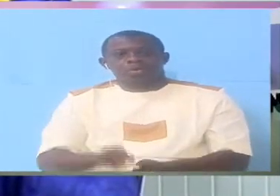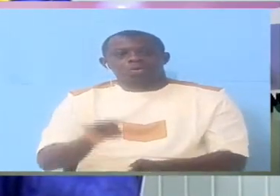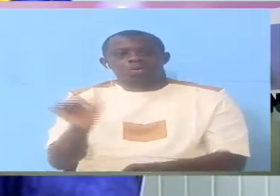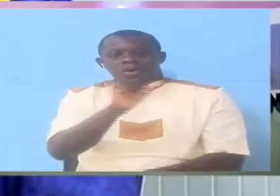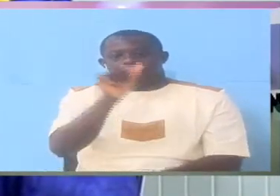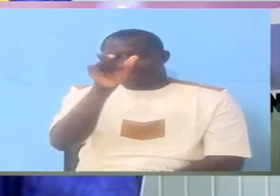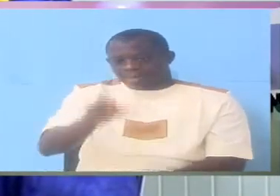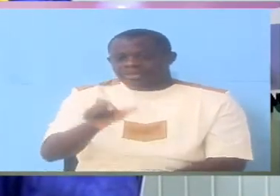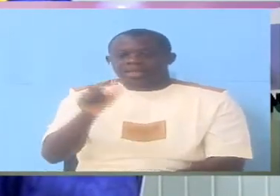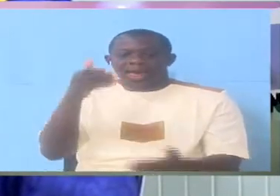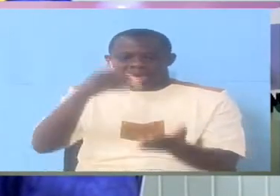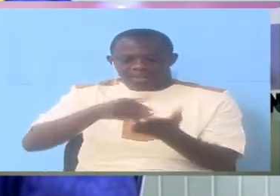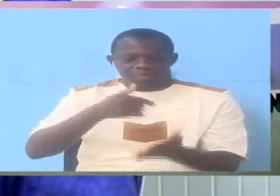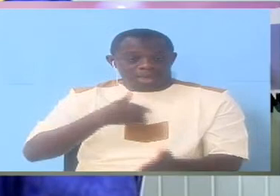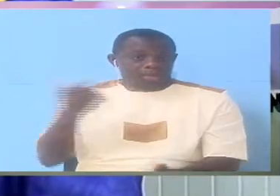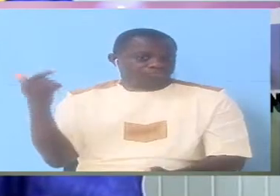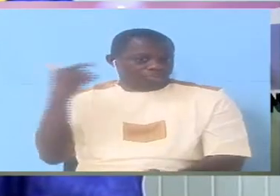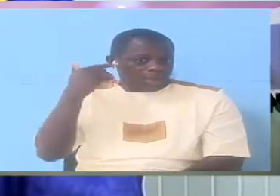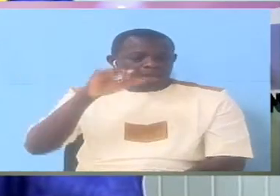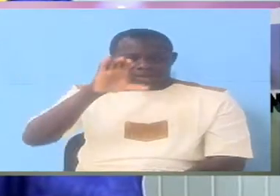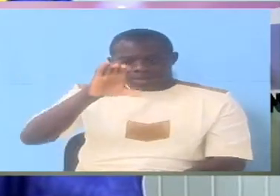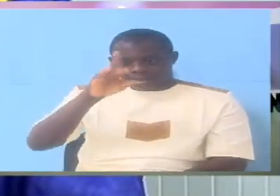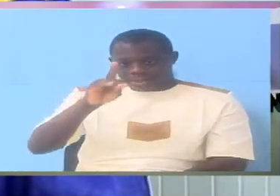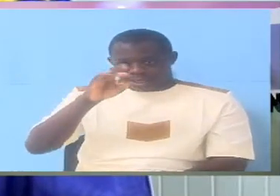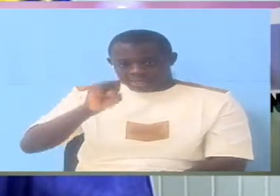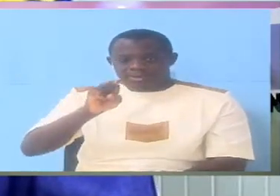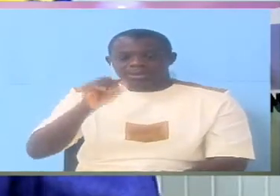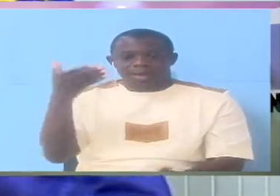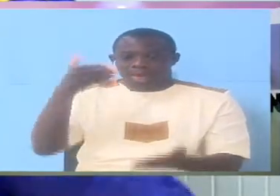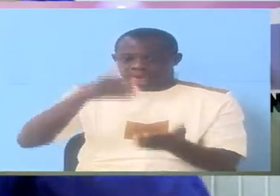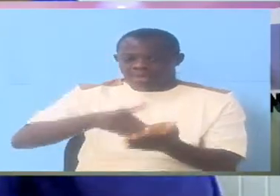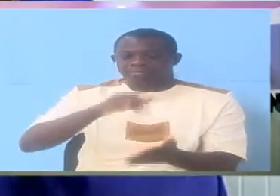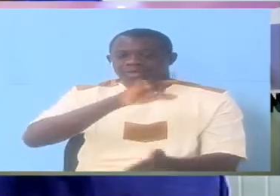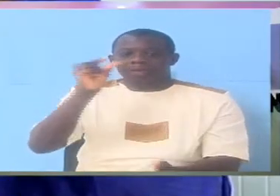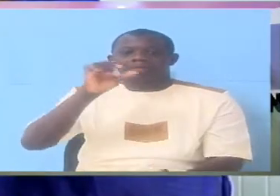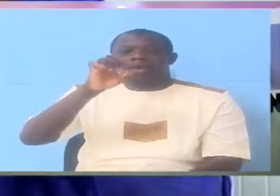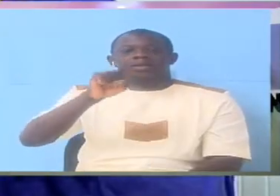Someone came there and I heard they said CDS has come, sir.